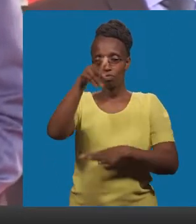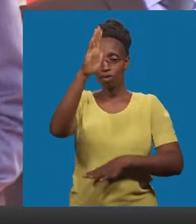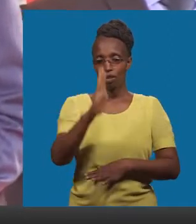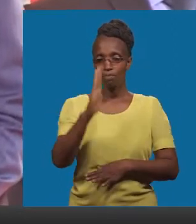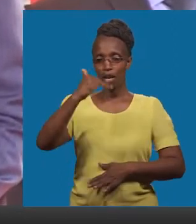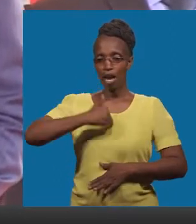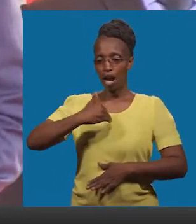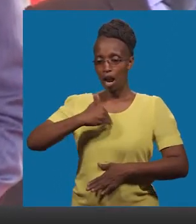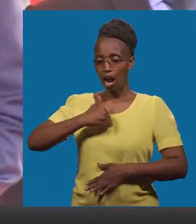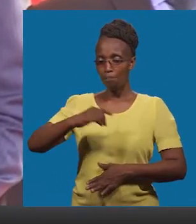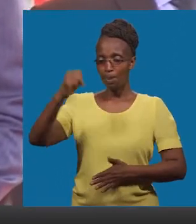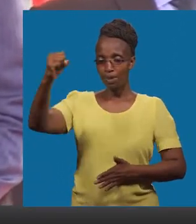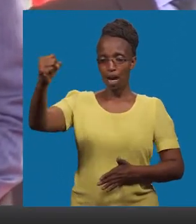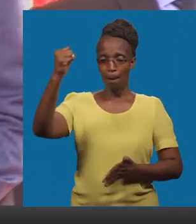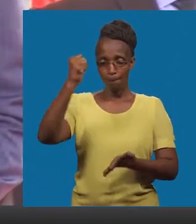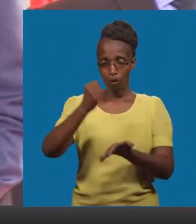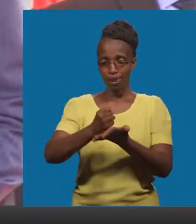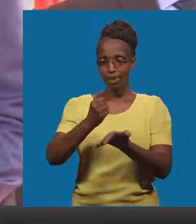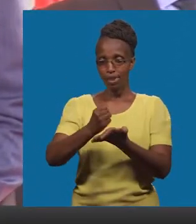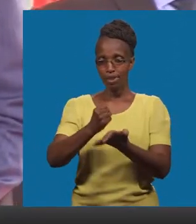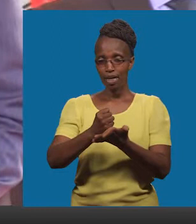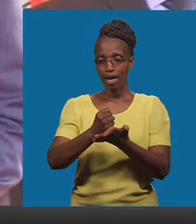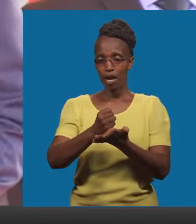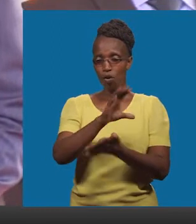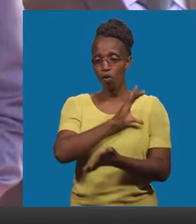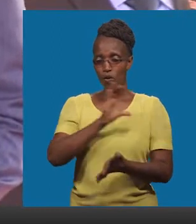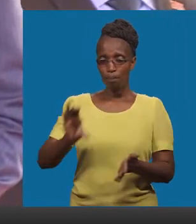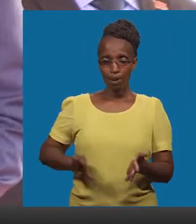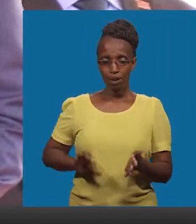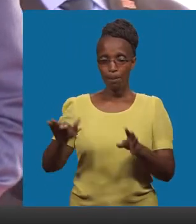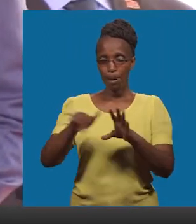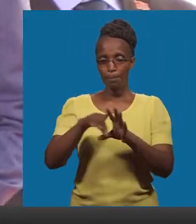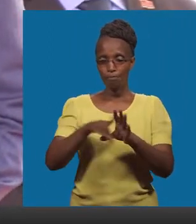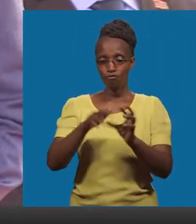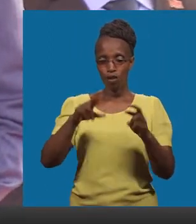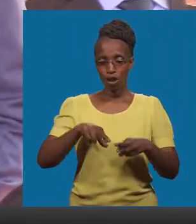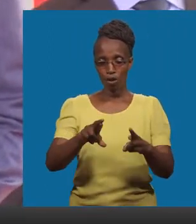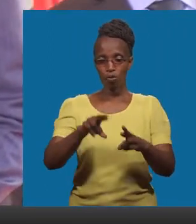as a county executive committee member, Roads, Transport and Public Works,